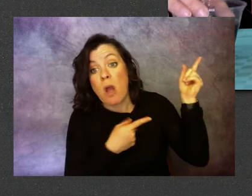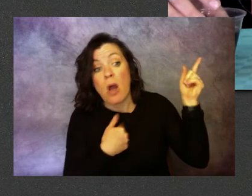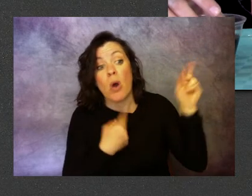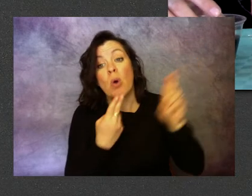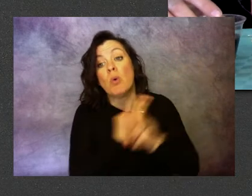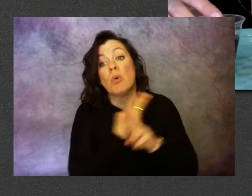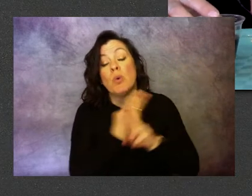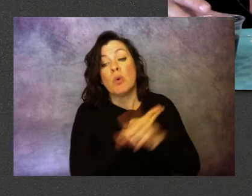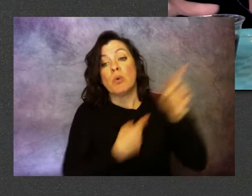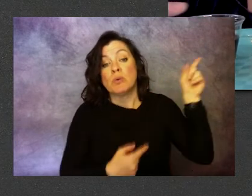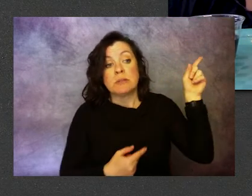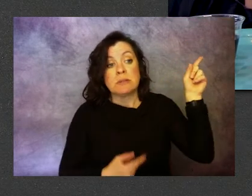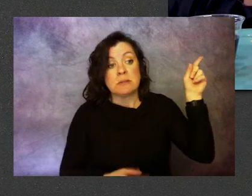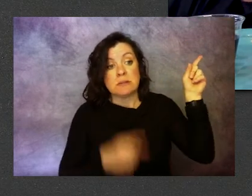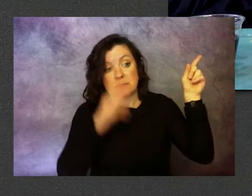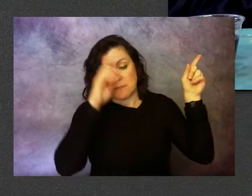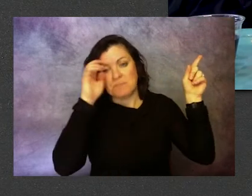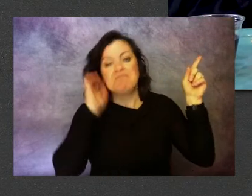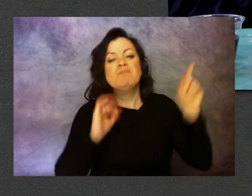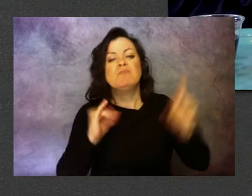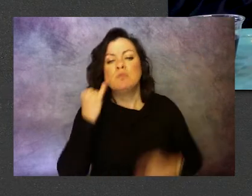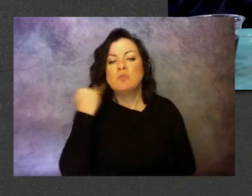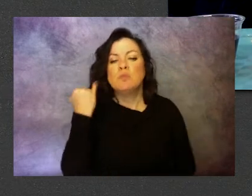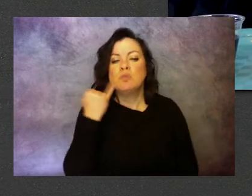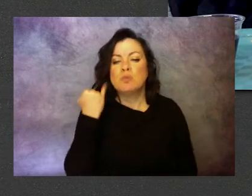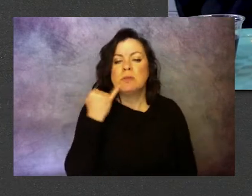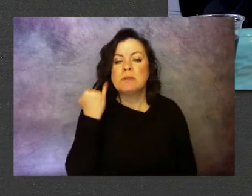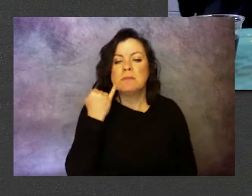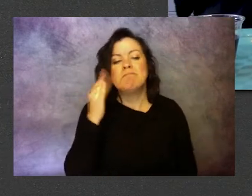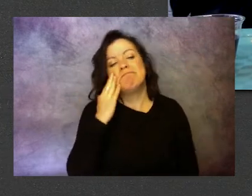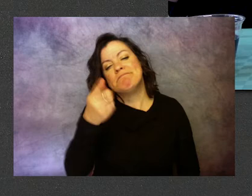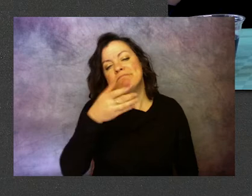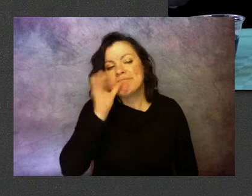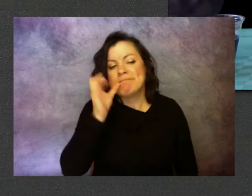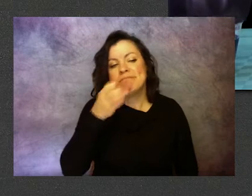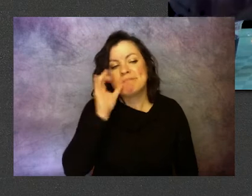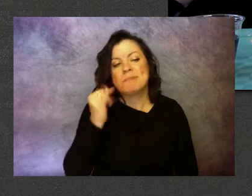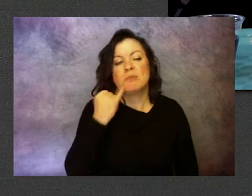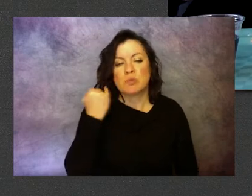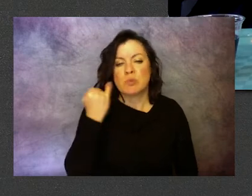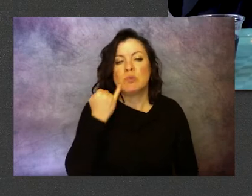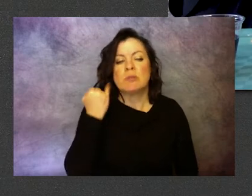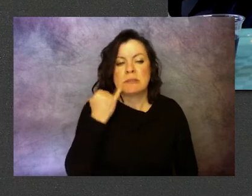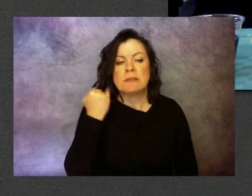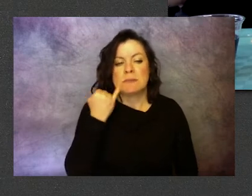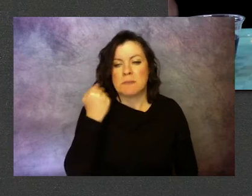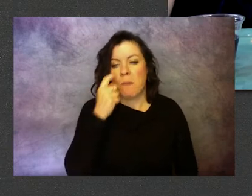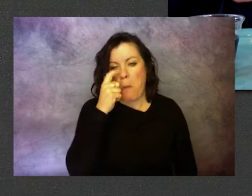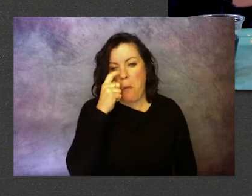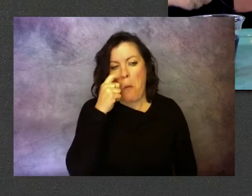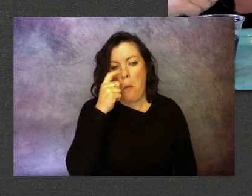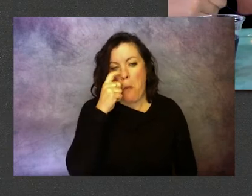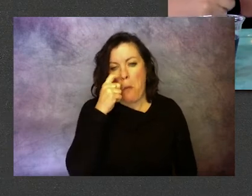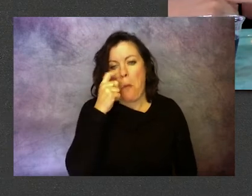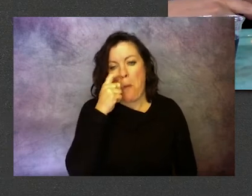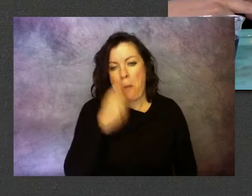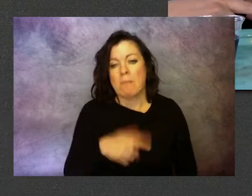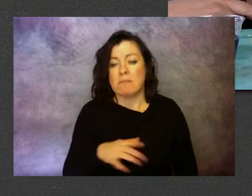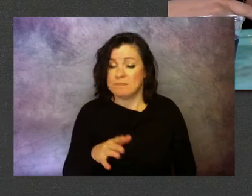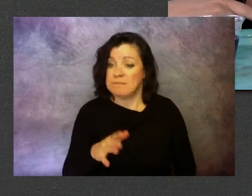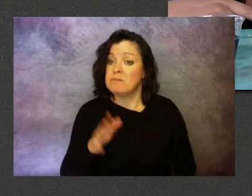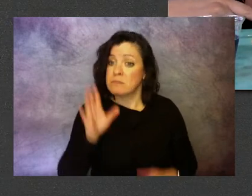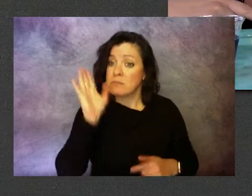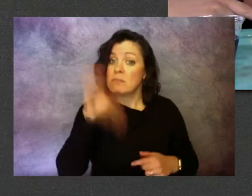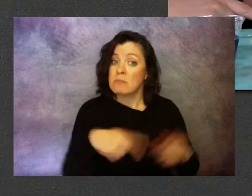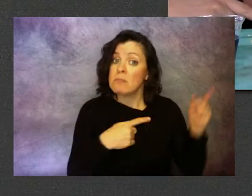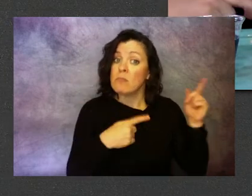this egg in juice, in grape juice. Grape juice tastes good, but grape juice can be